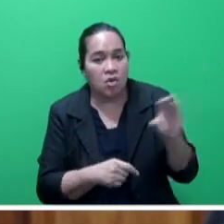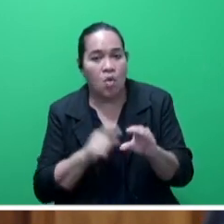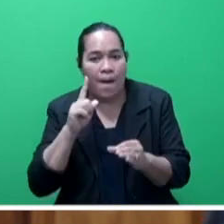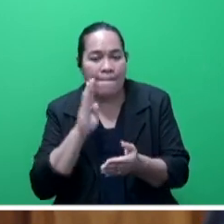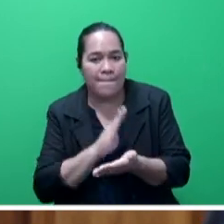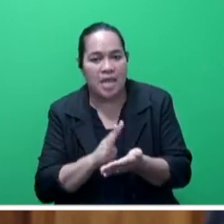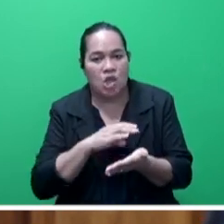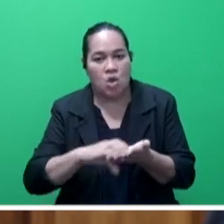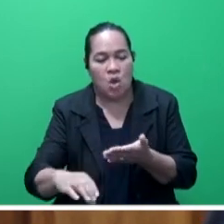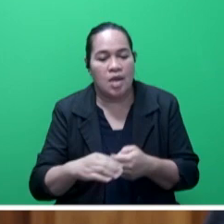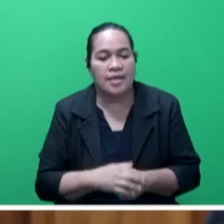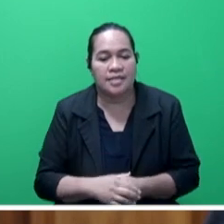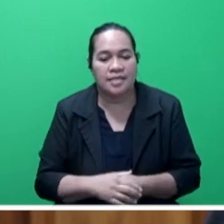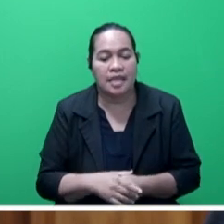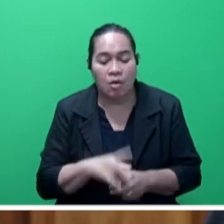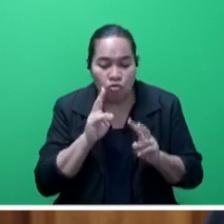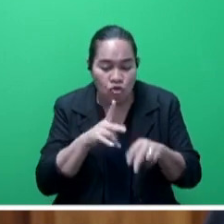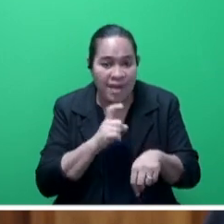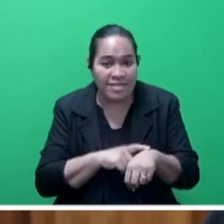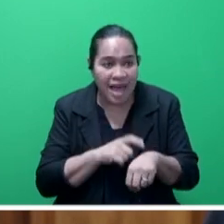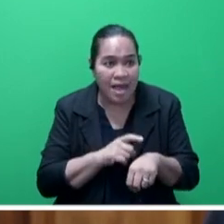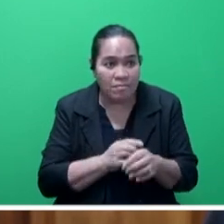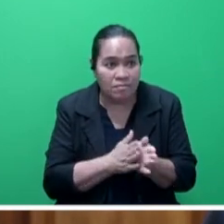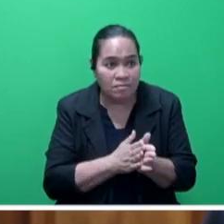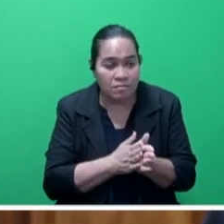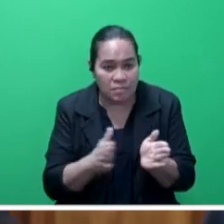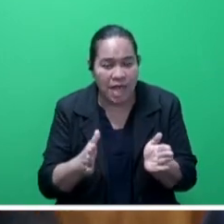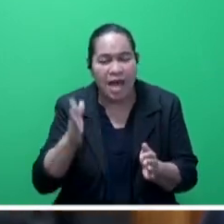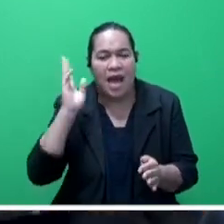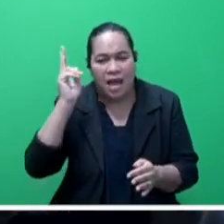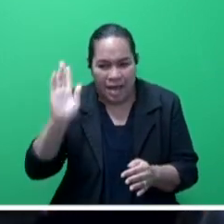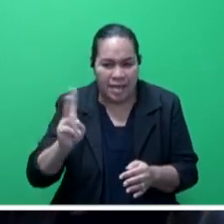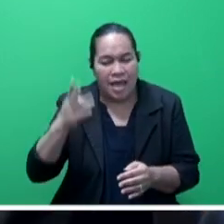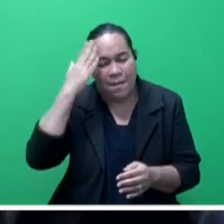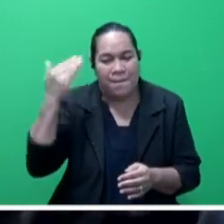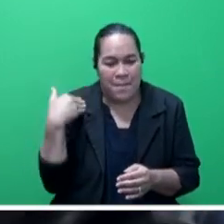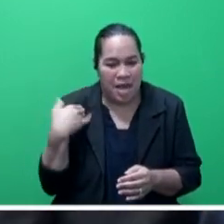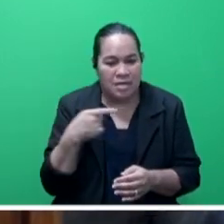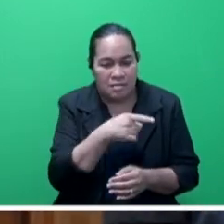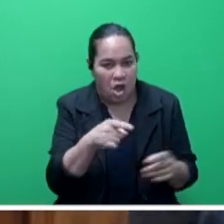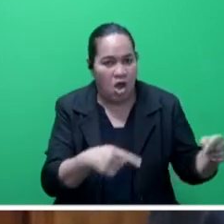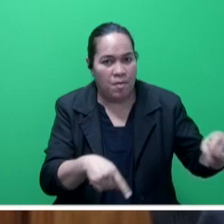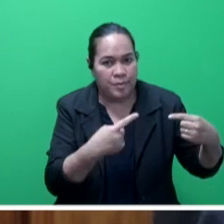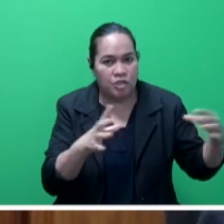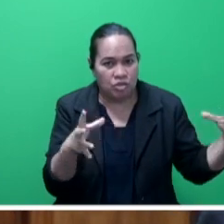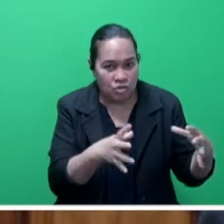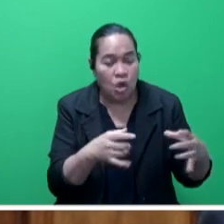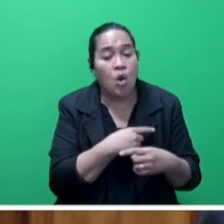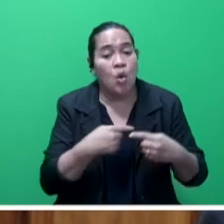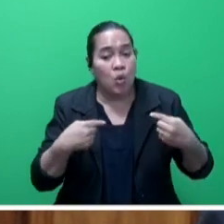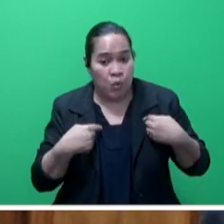Honourable Speaker, sir, looking at the time, I'd like to just remind the opposition, Honourable Speaker, sir, that